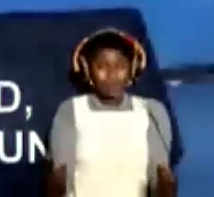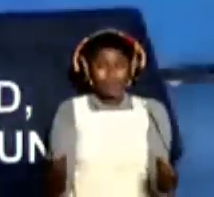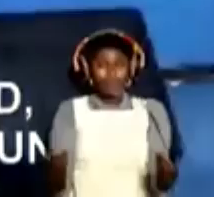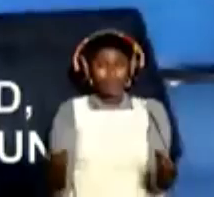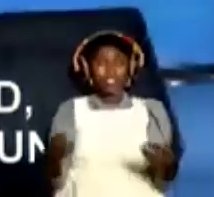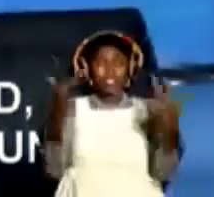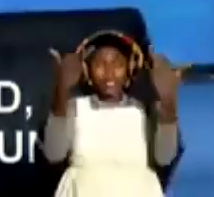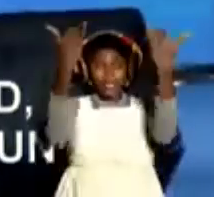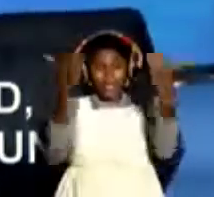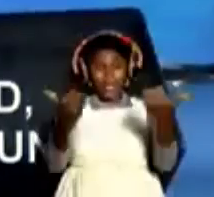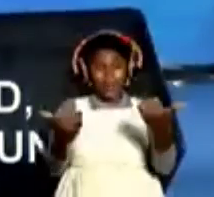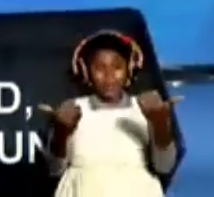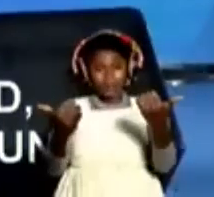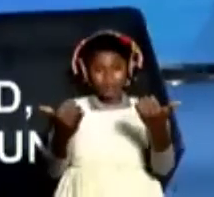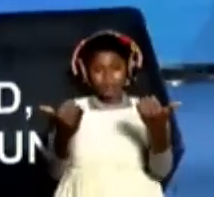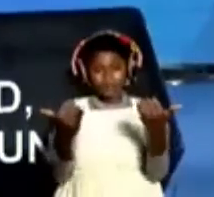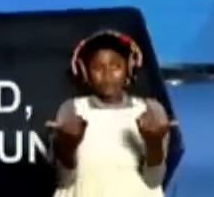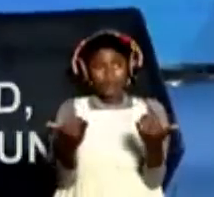Now,